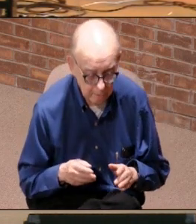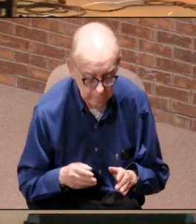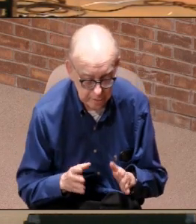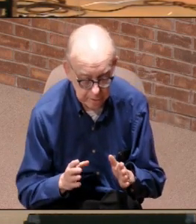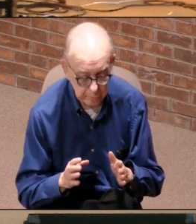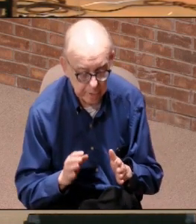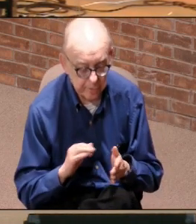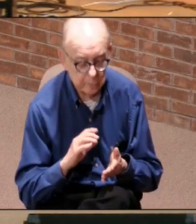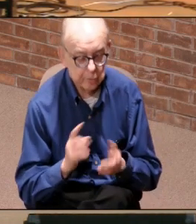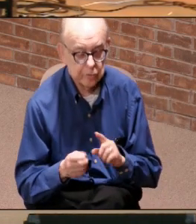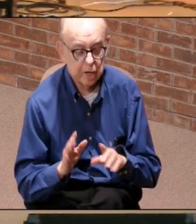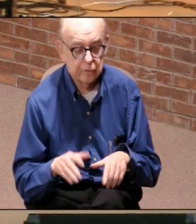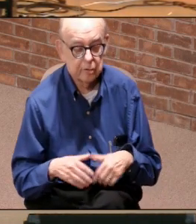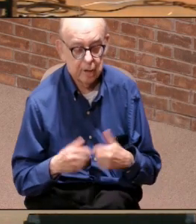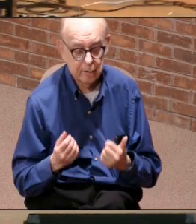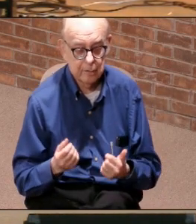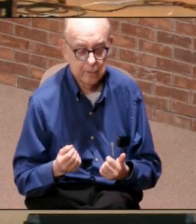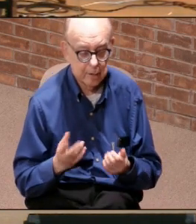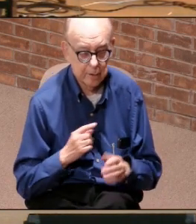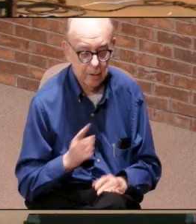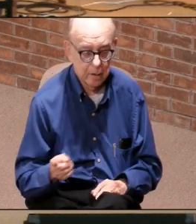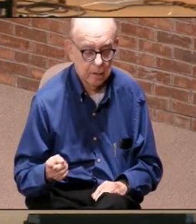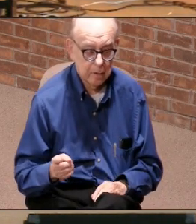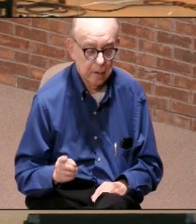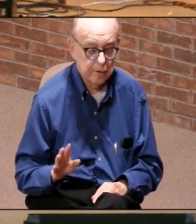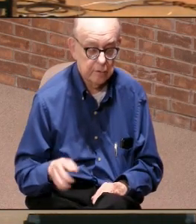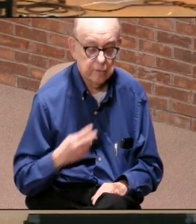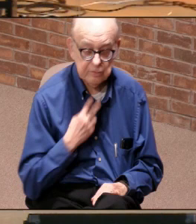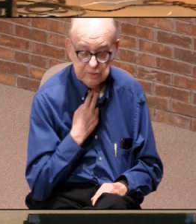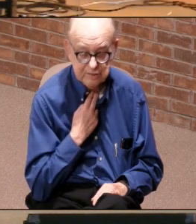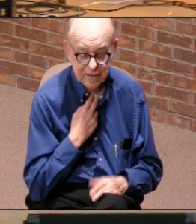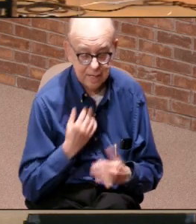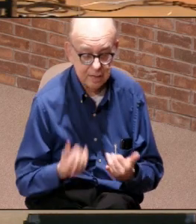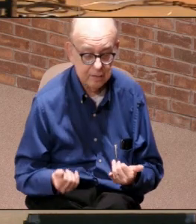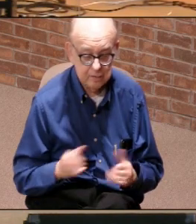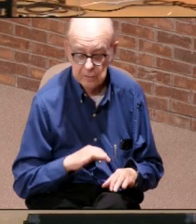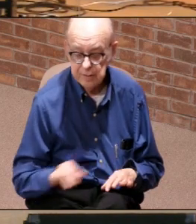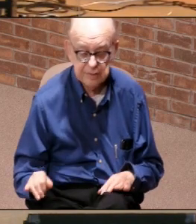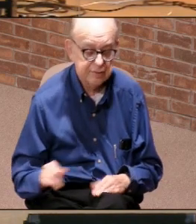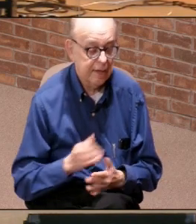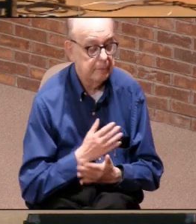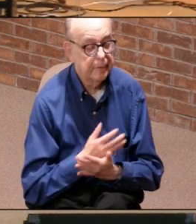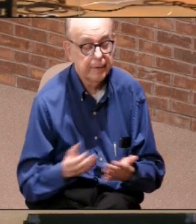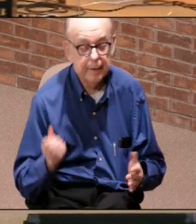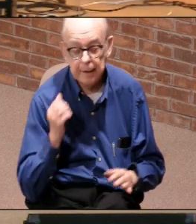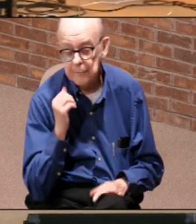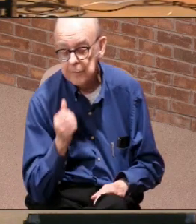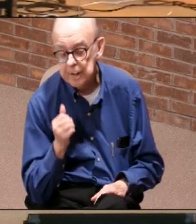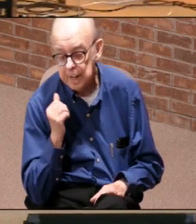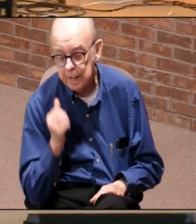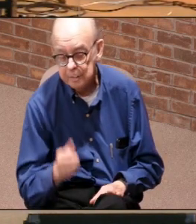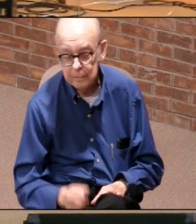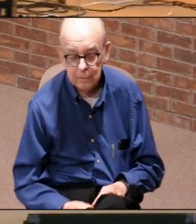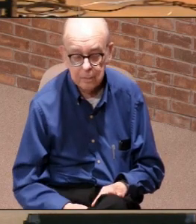life. How many of you are stuck right now doing the same thing every day?